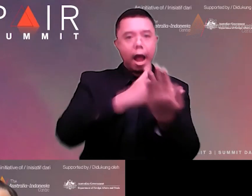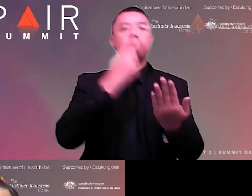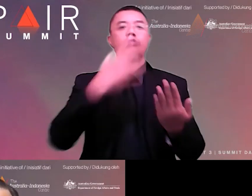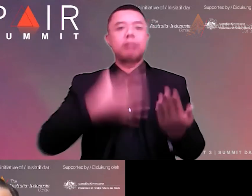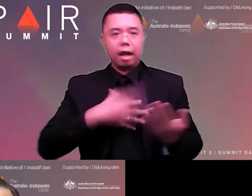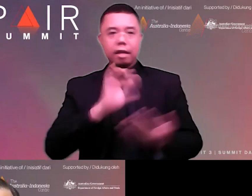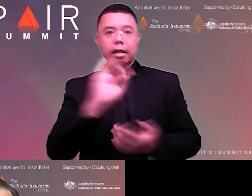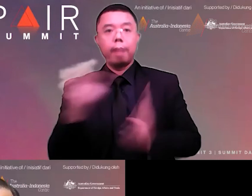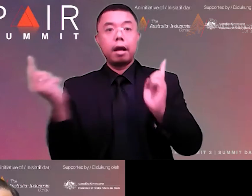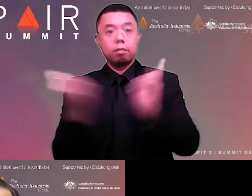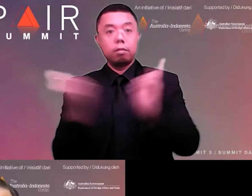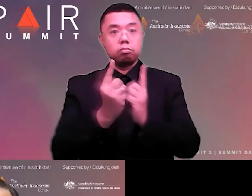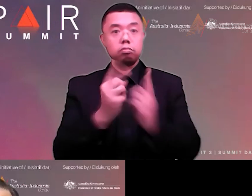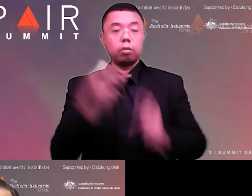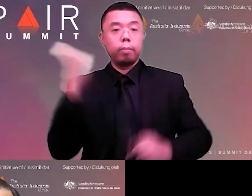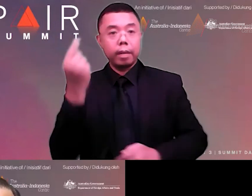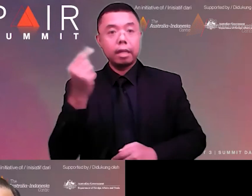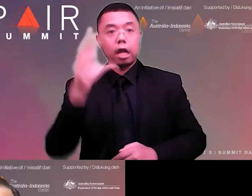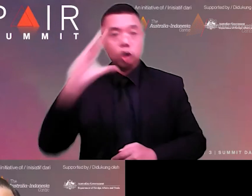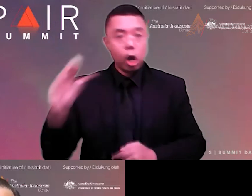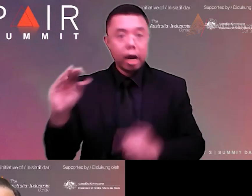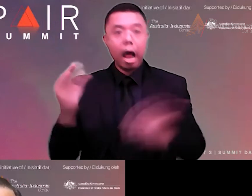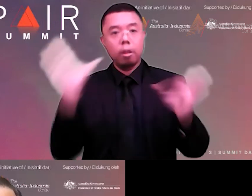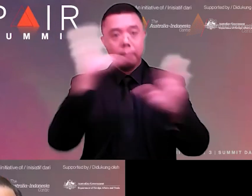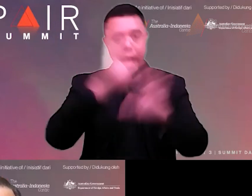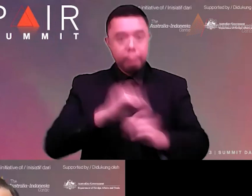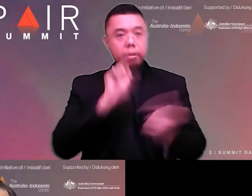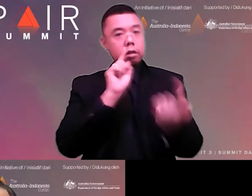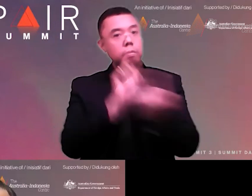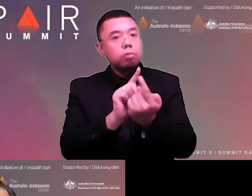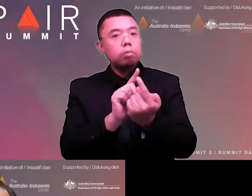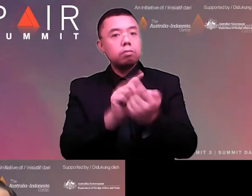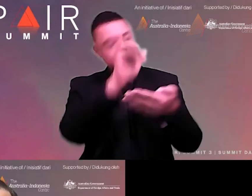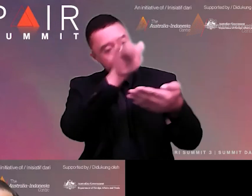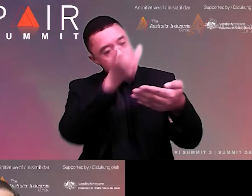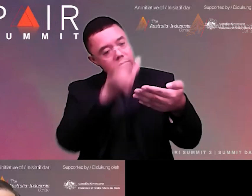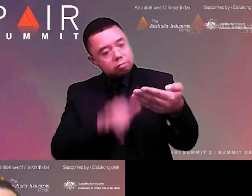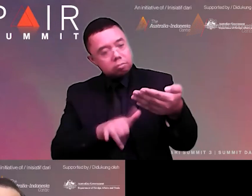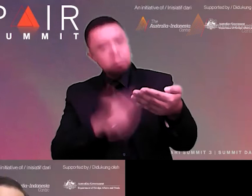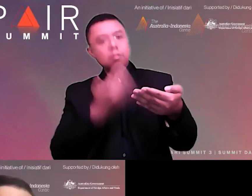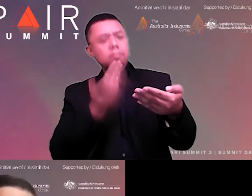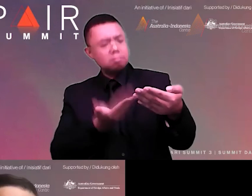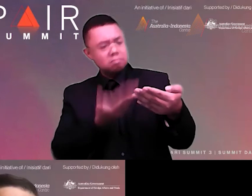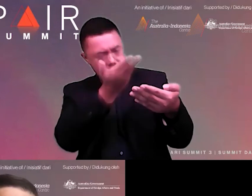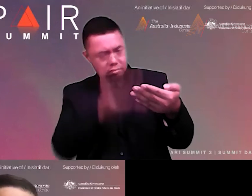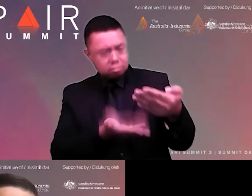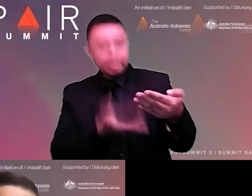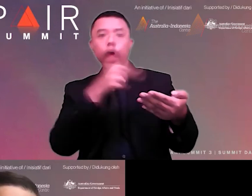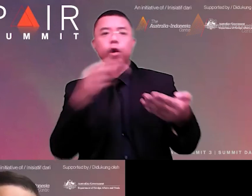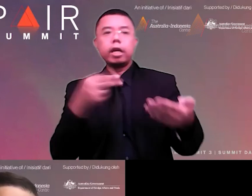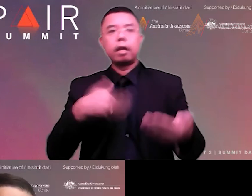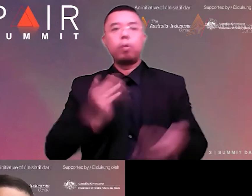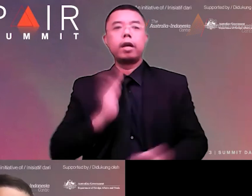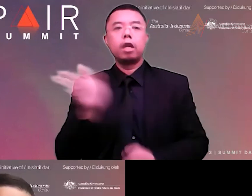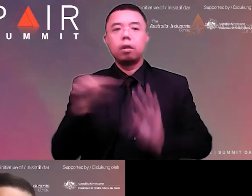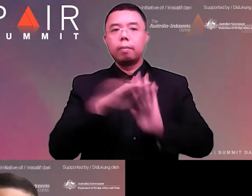and assess what parts of Indonesia were not following the policy appropriately or directly, and that would